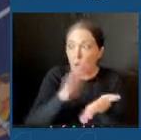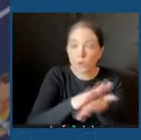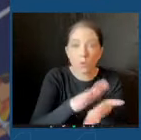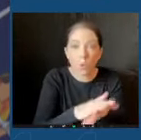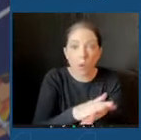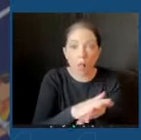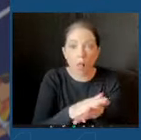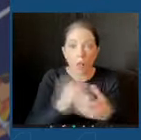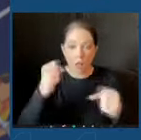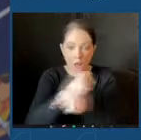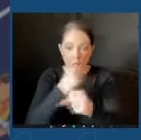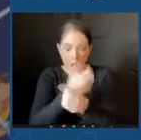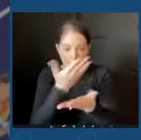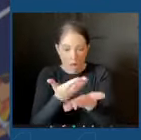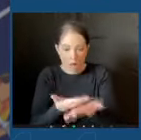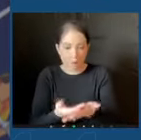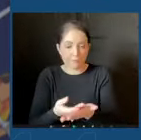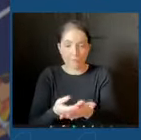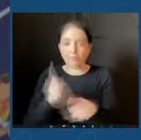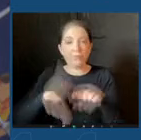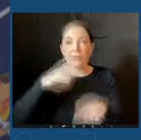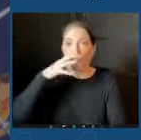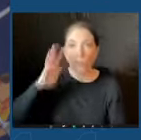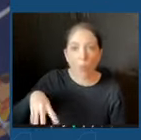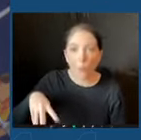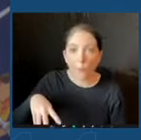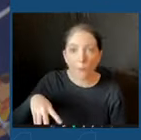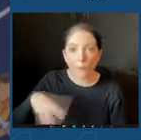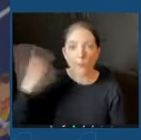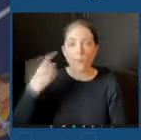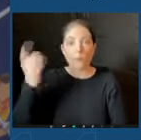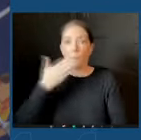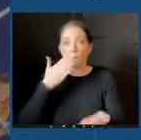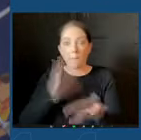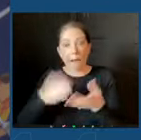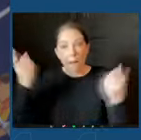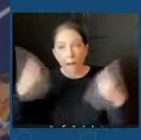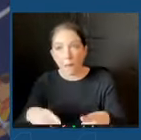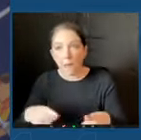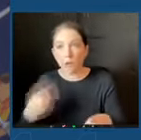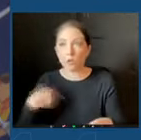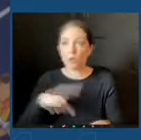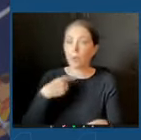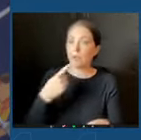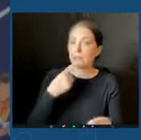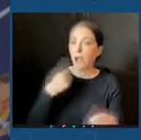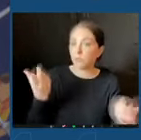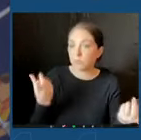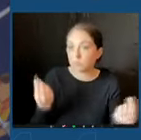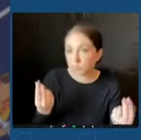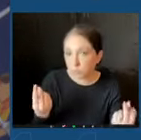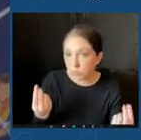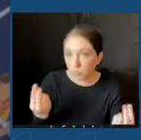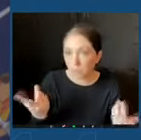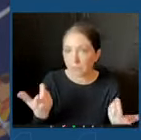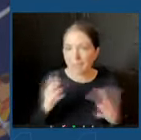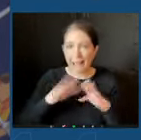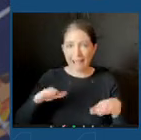bad is happening out there. So then we say, well, what do? Kids shouldn't risk getting hurt just going to